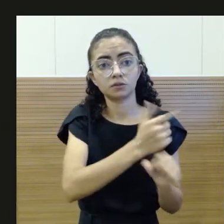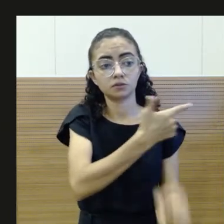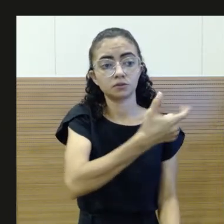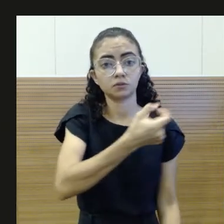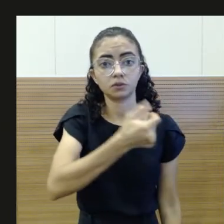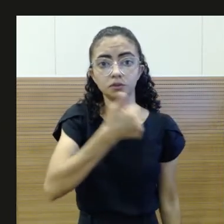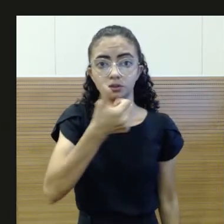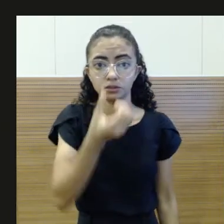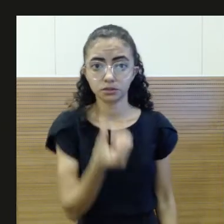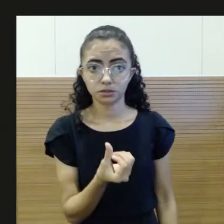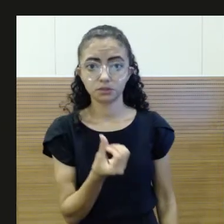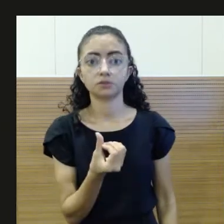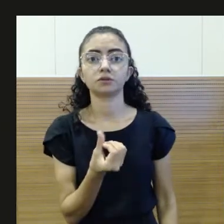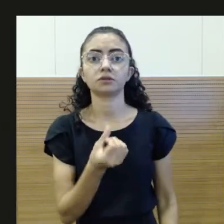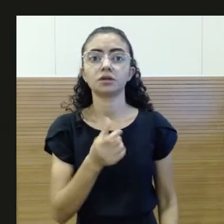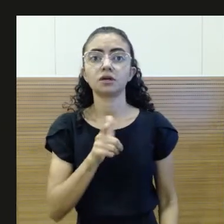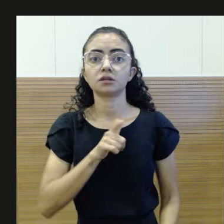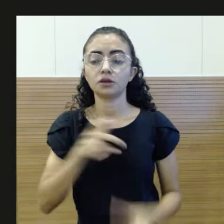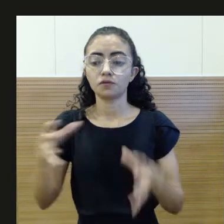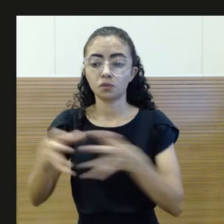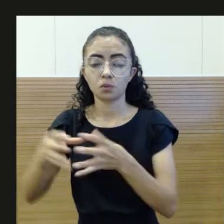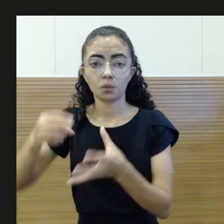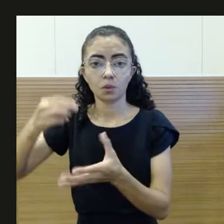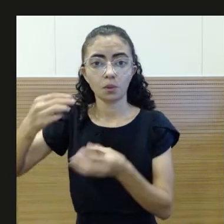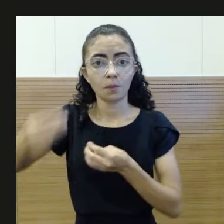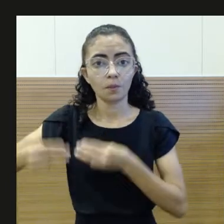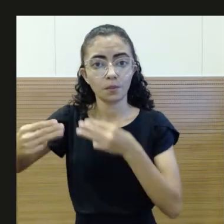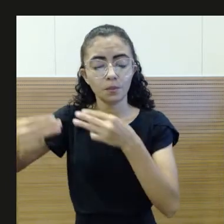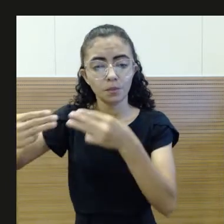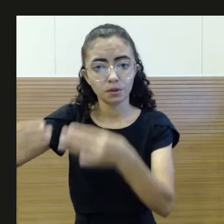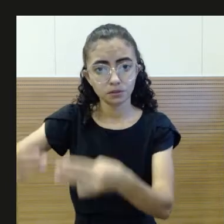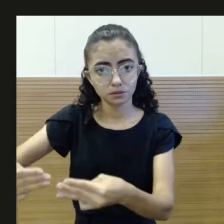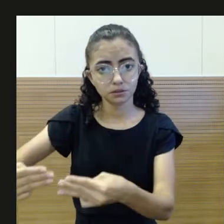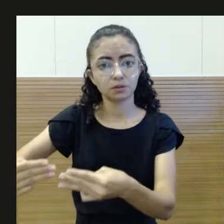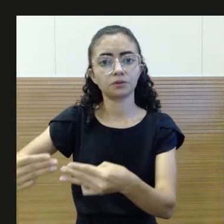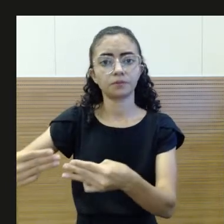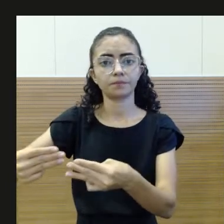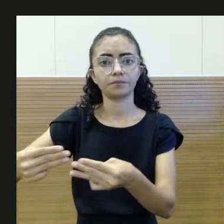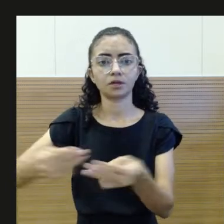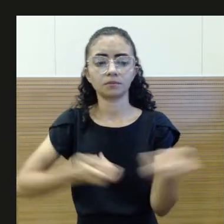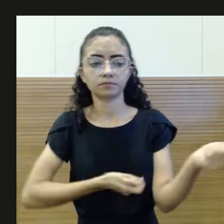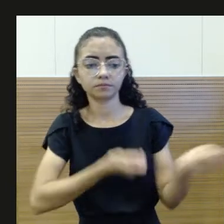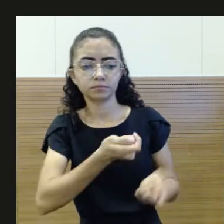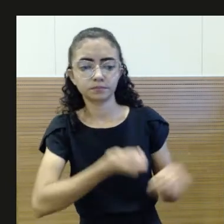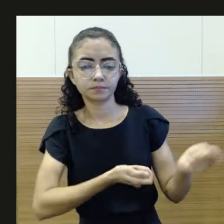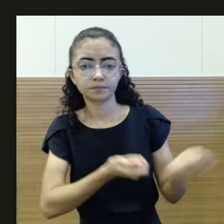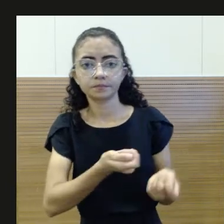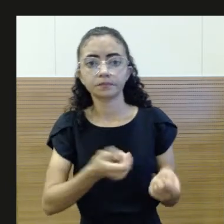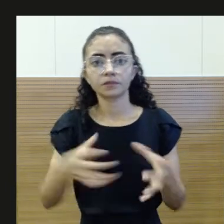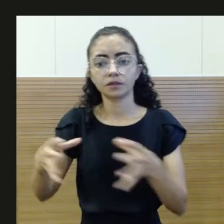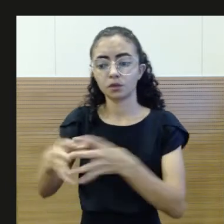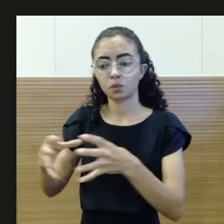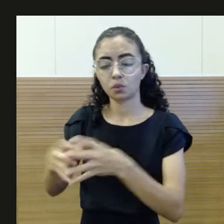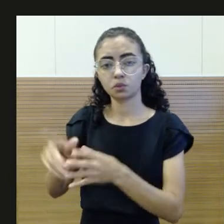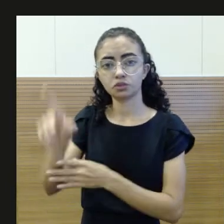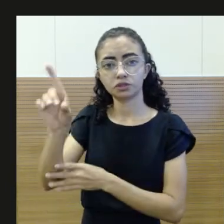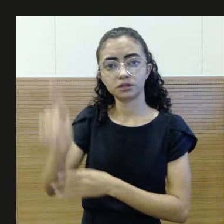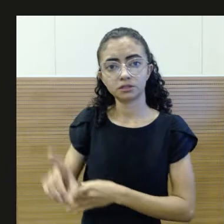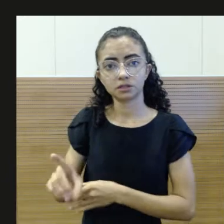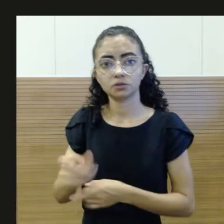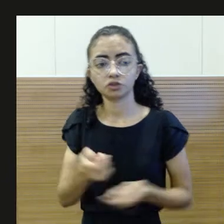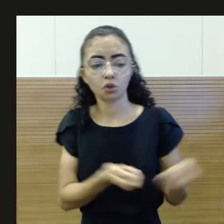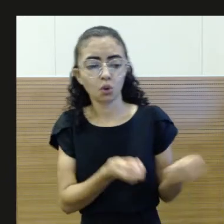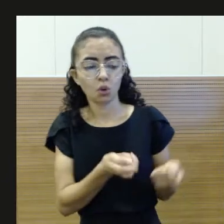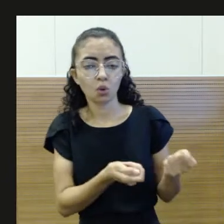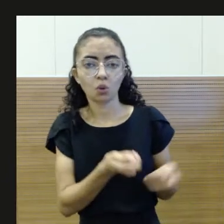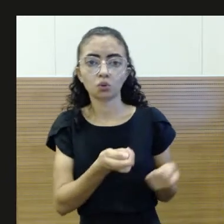of promotion of health and reducing non-communicable diseases with the Association of